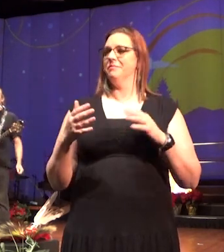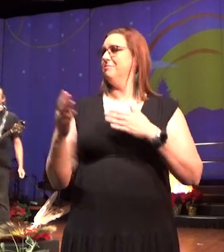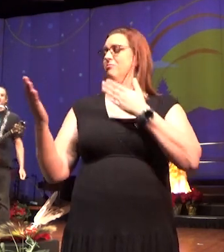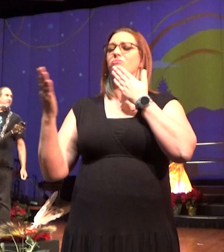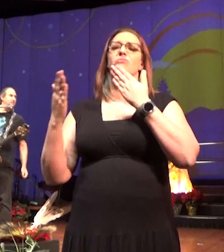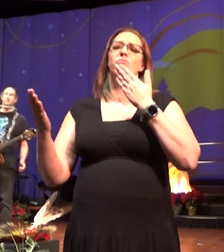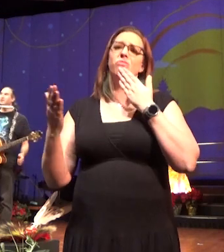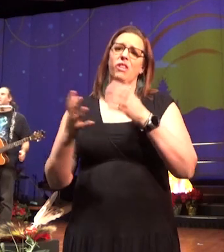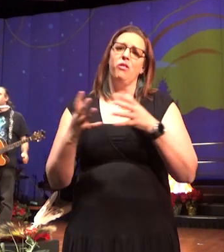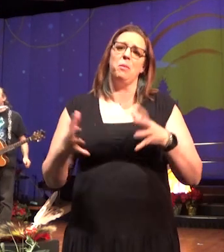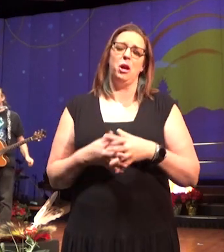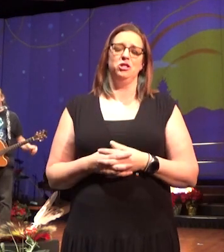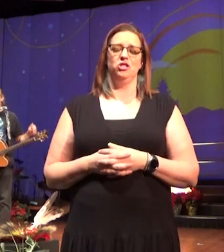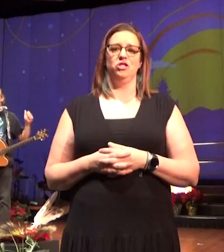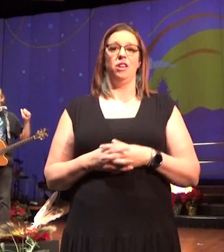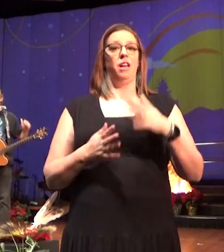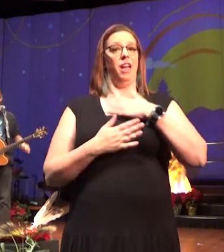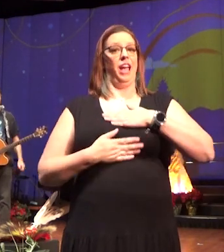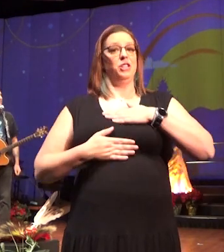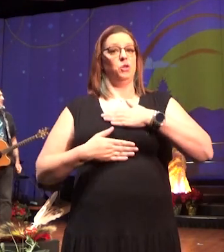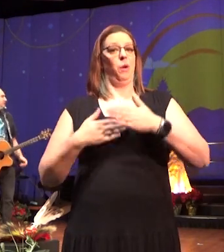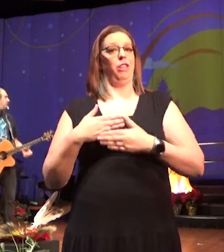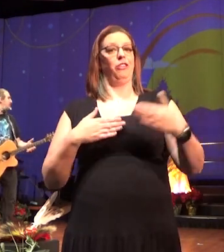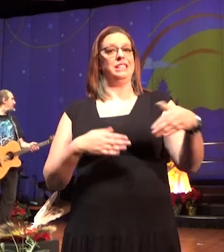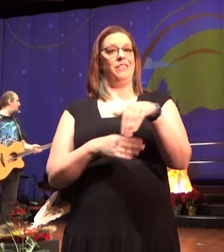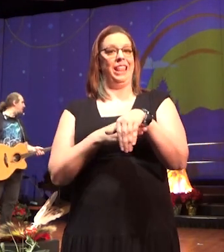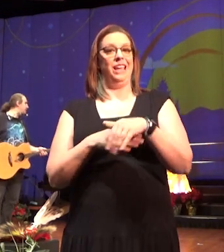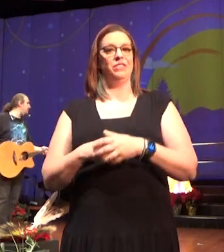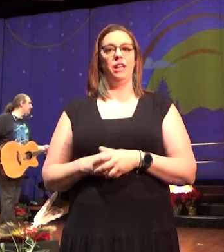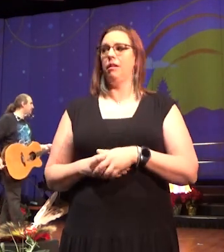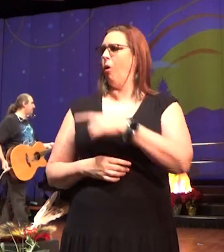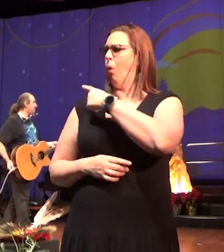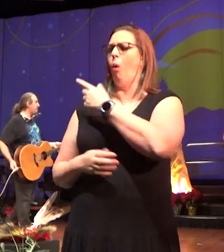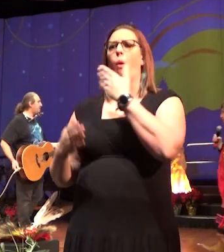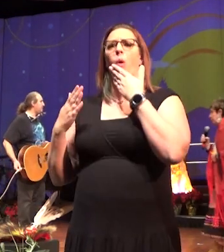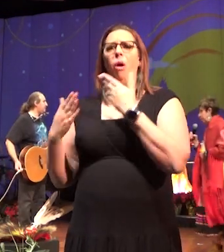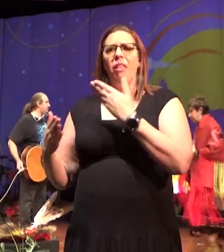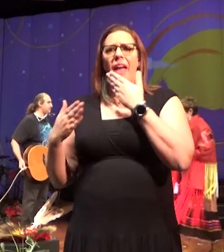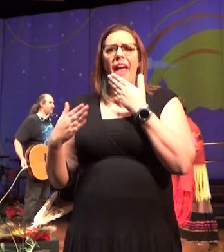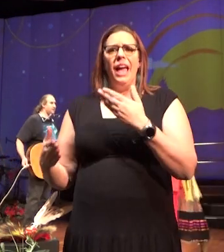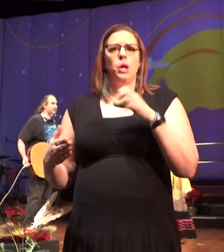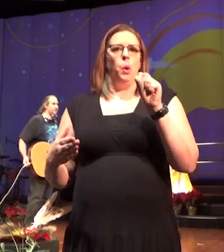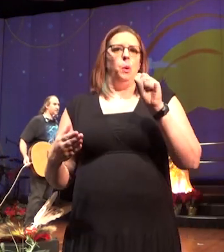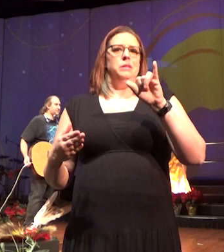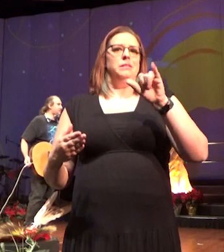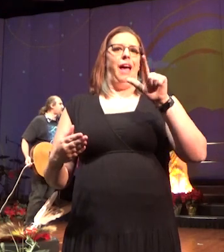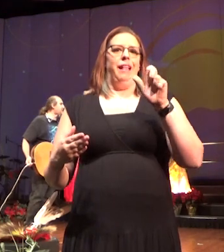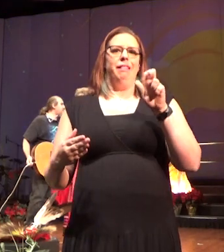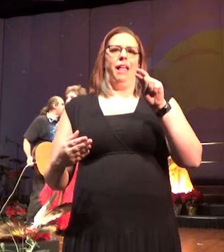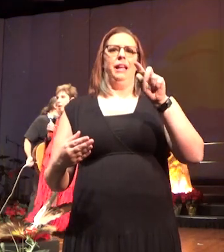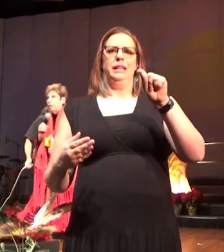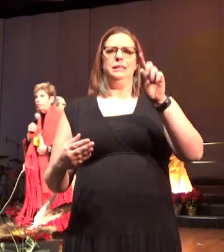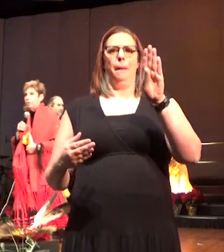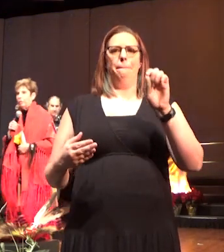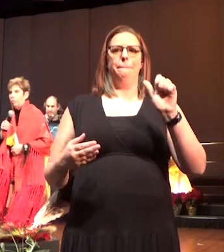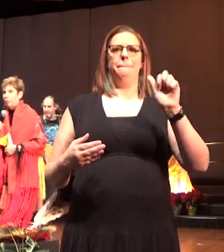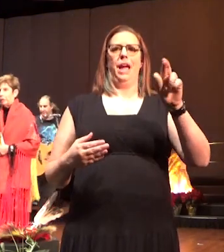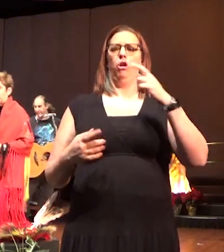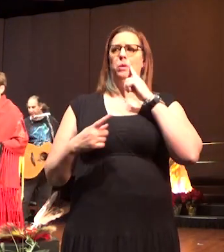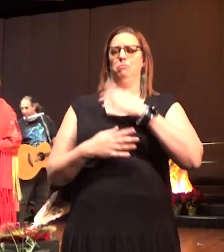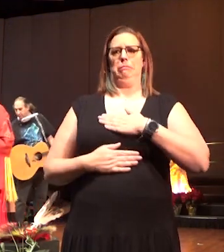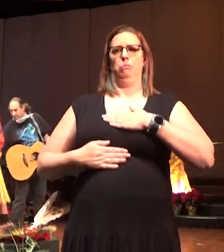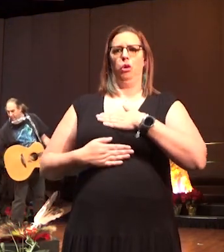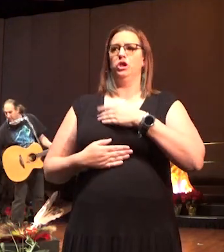Thank you very much. Enjoy the rest of the evening. Thank you, thank you, thank you, Silent Bear. We appreciate you. And